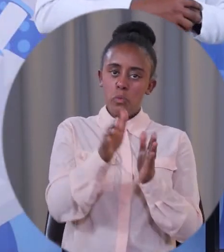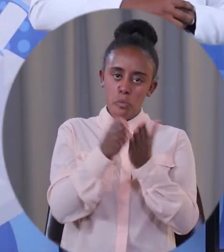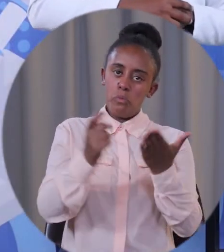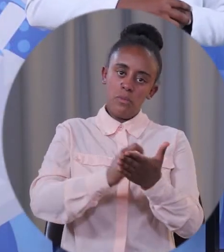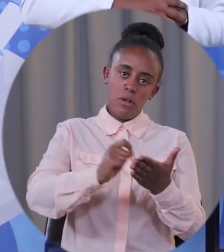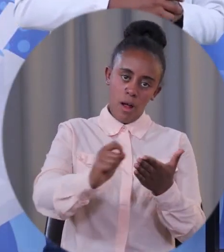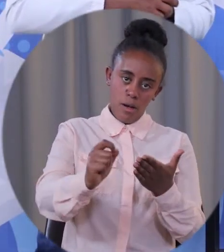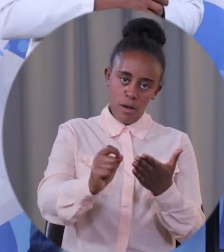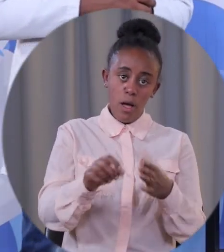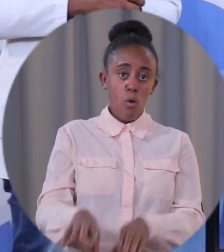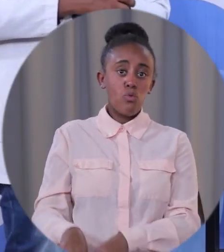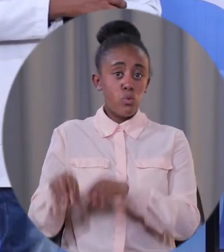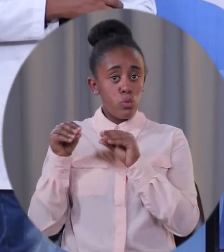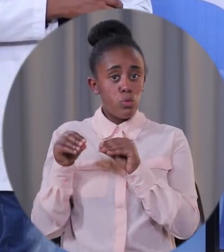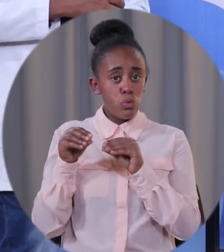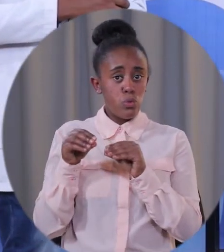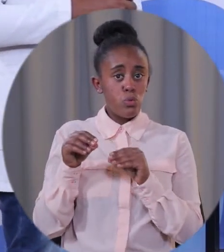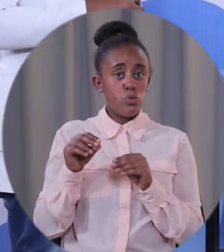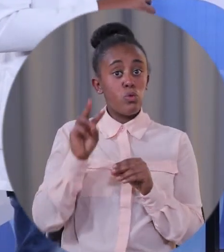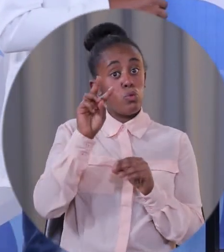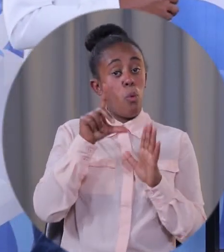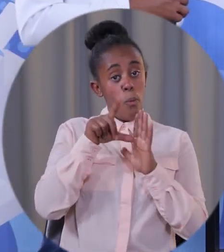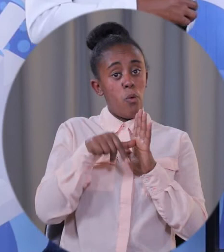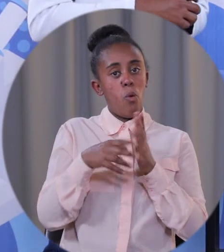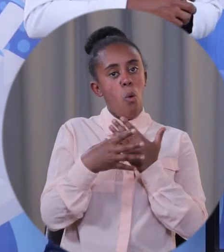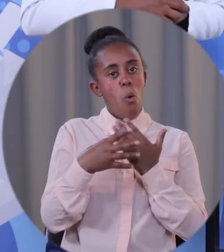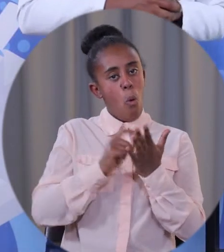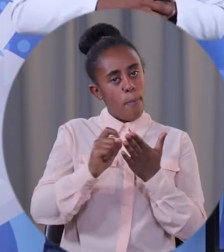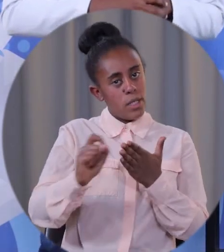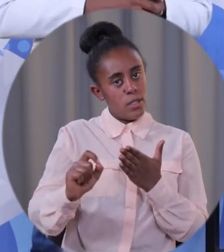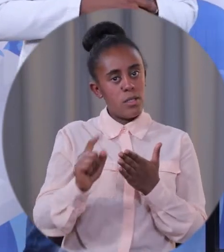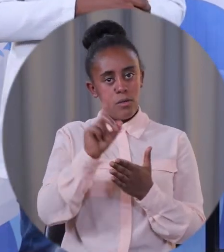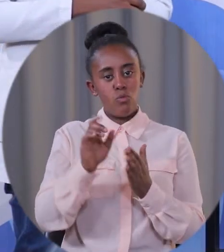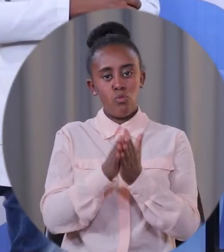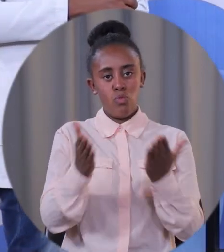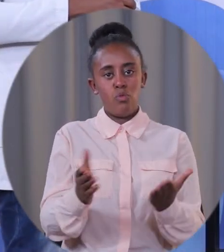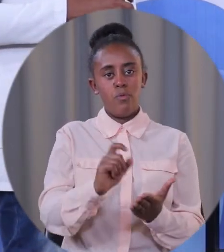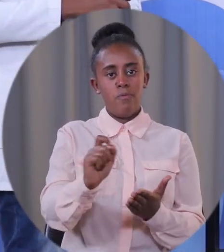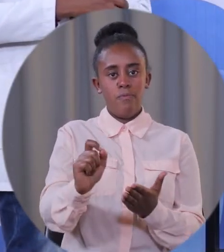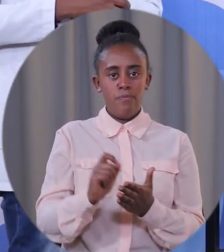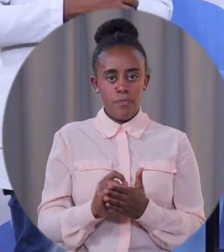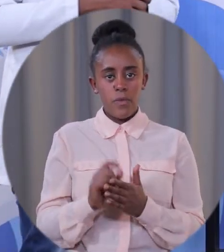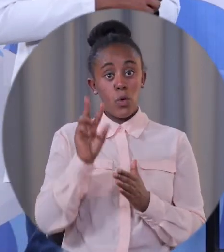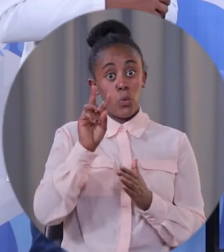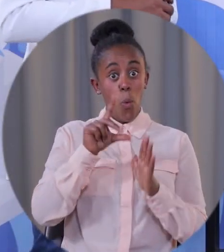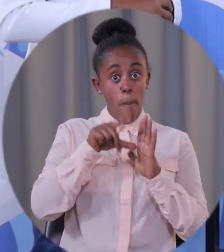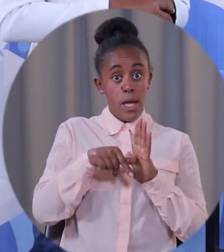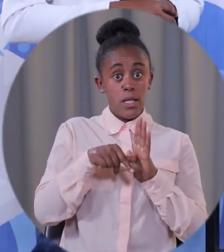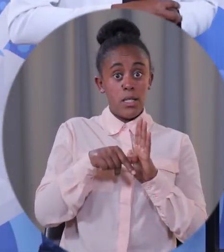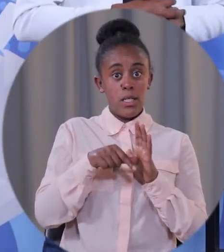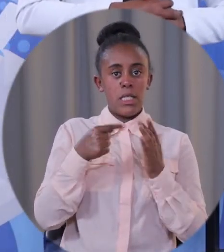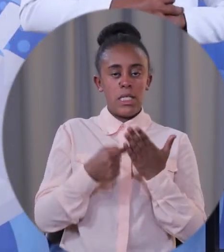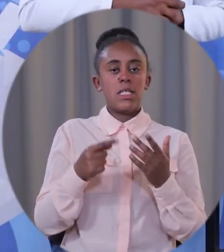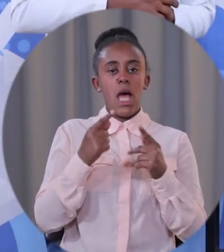book. Students, you have 1 minute to copy the questions to your notebook and 2 minutes to complete